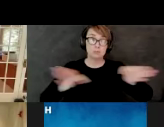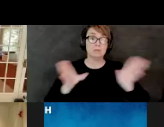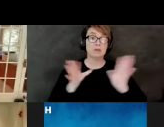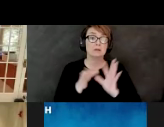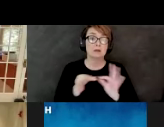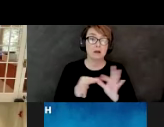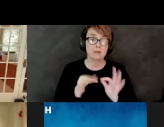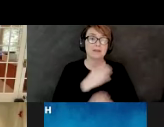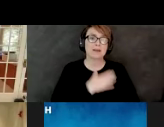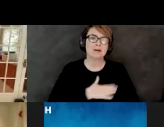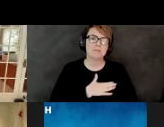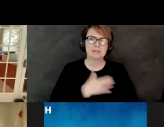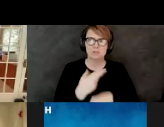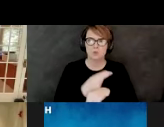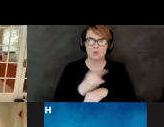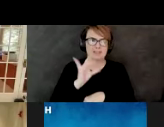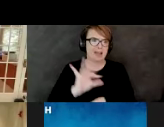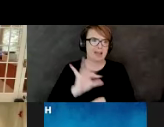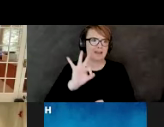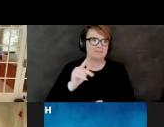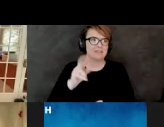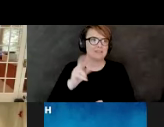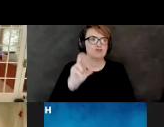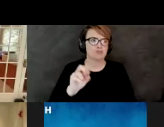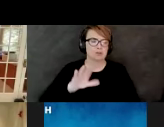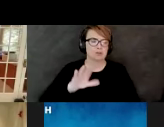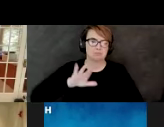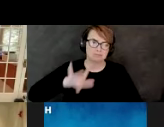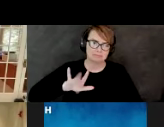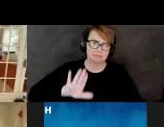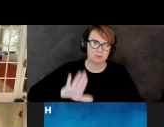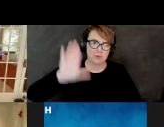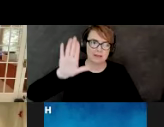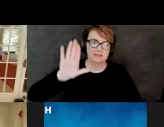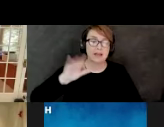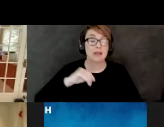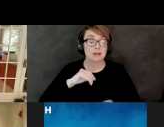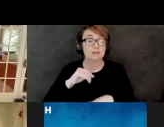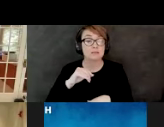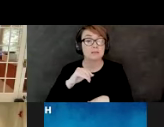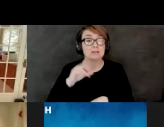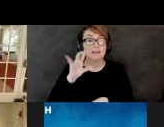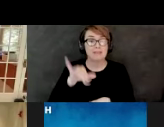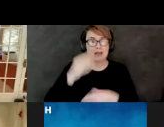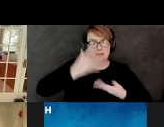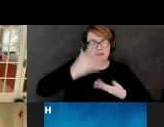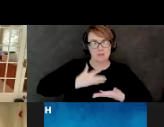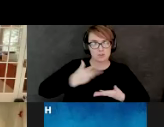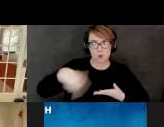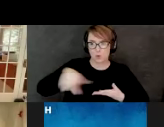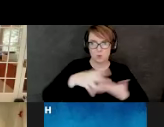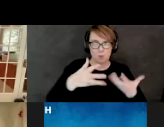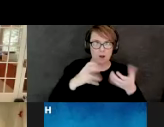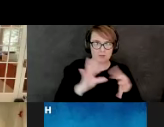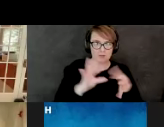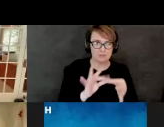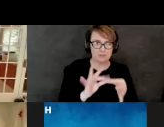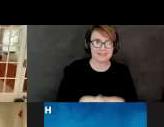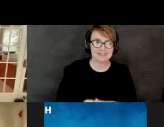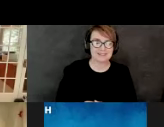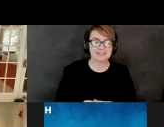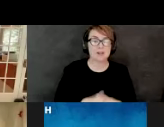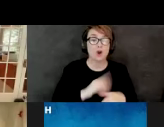please use the raise hand feature again if you're a member of the public to show that you'd like to be able to speak. When we call your name, please